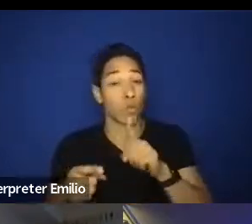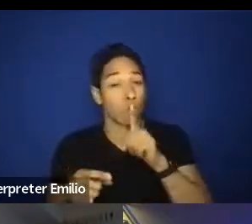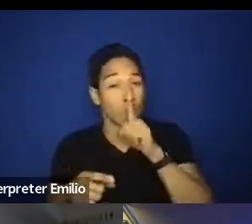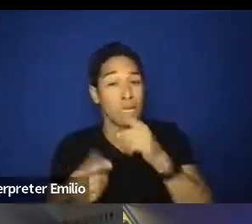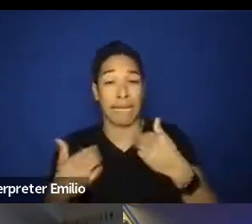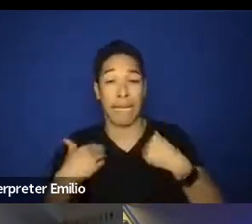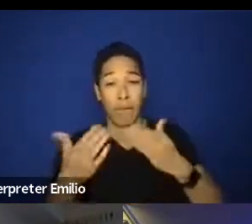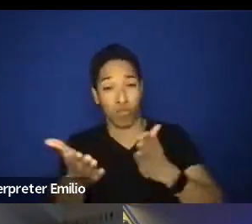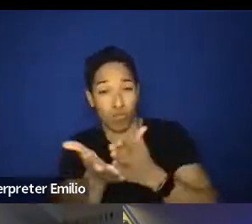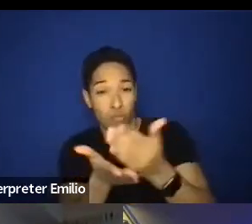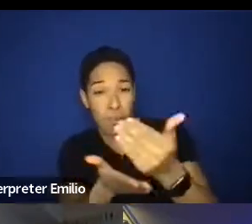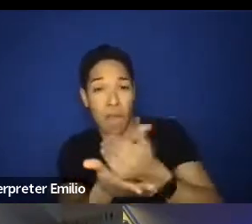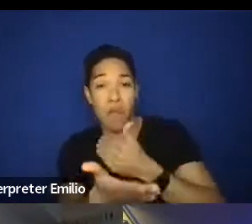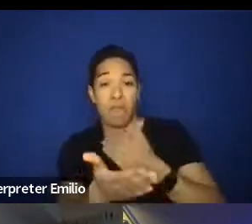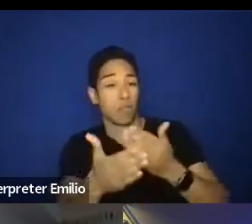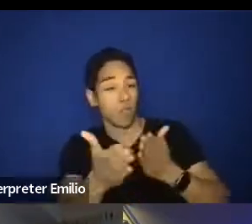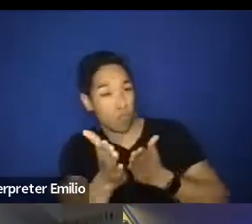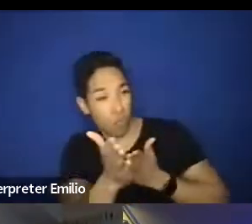the process.